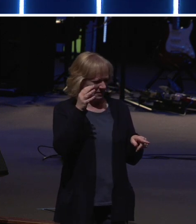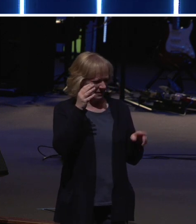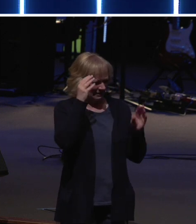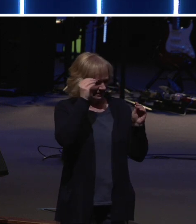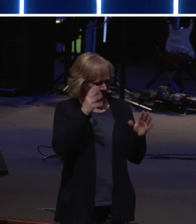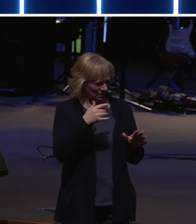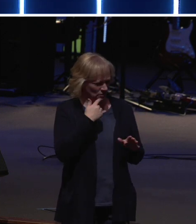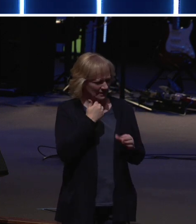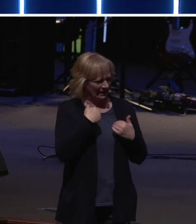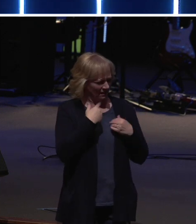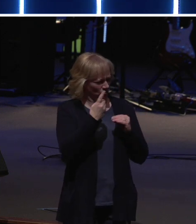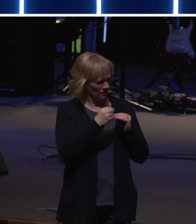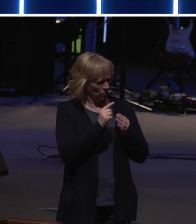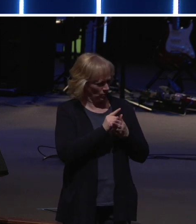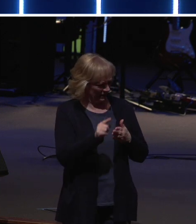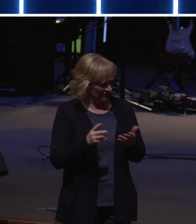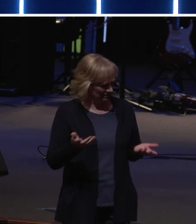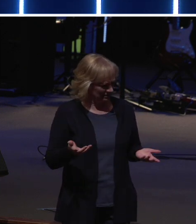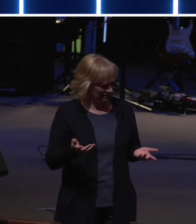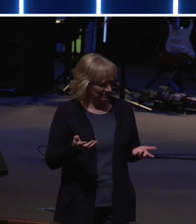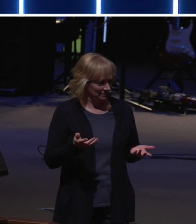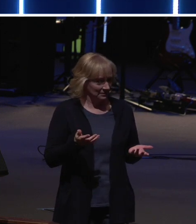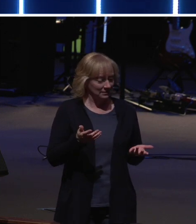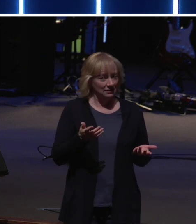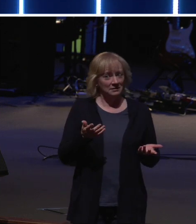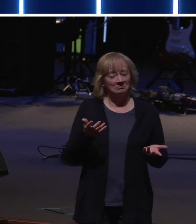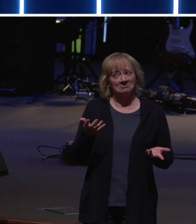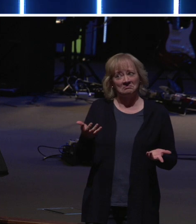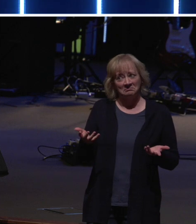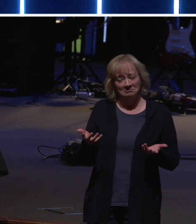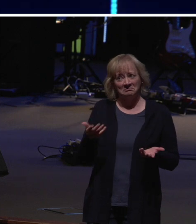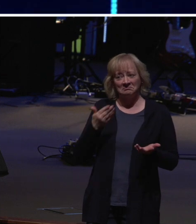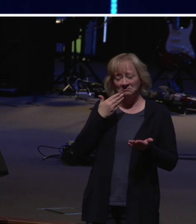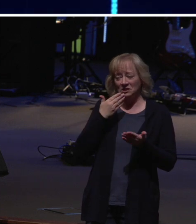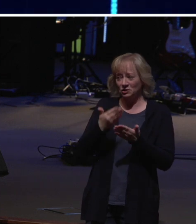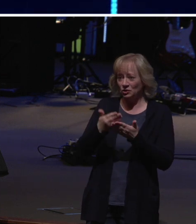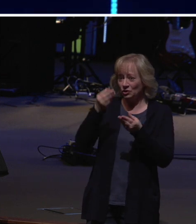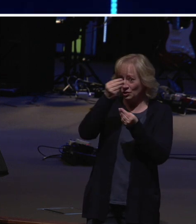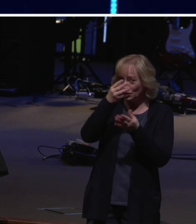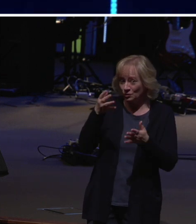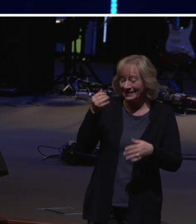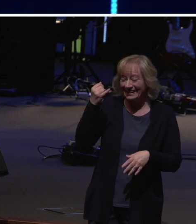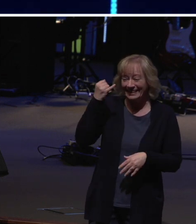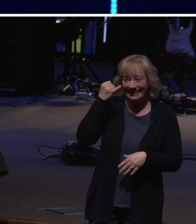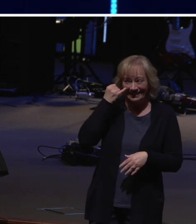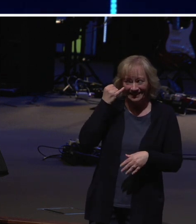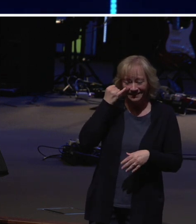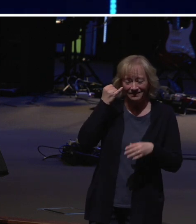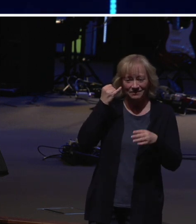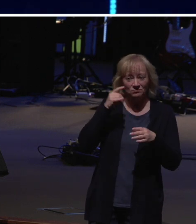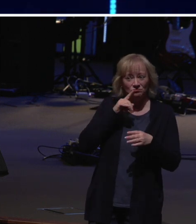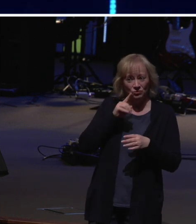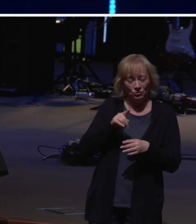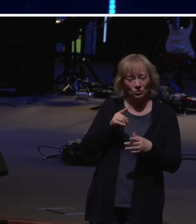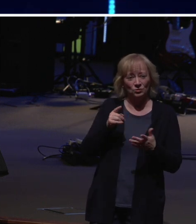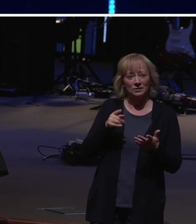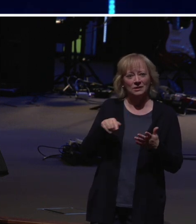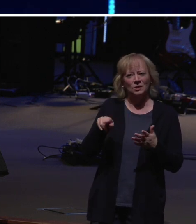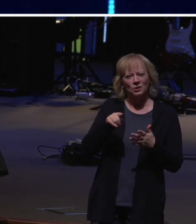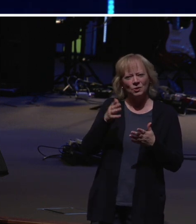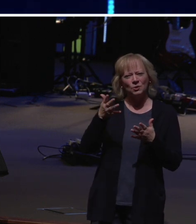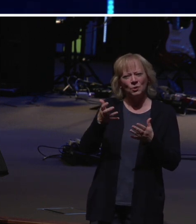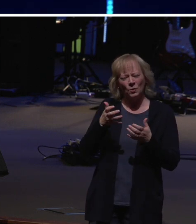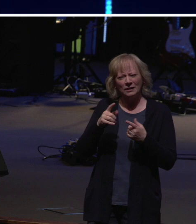another week. Good news. I mean, if the professor said that. You're going to